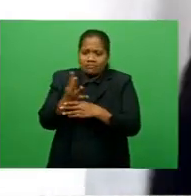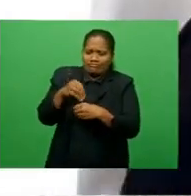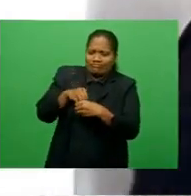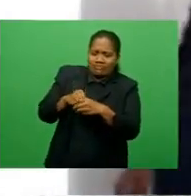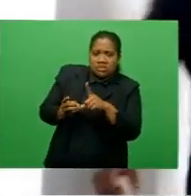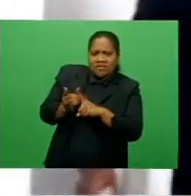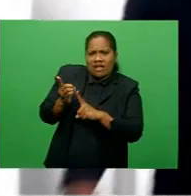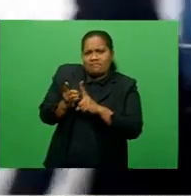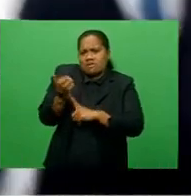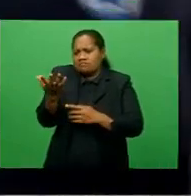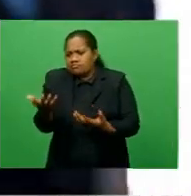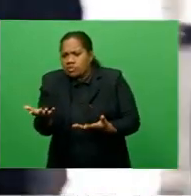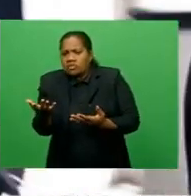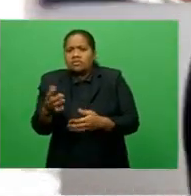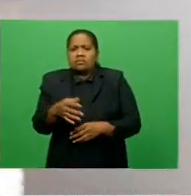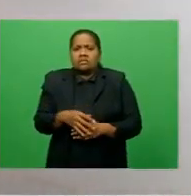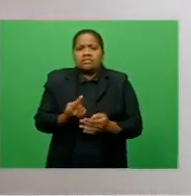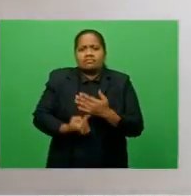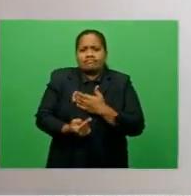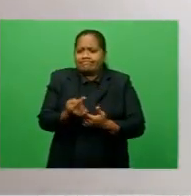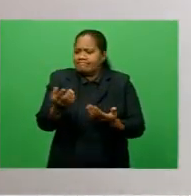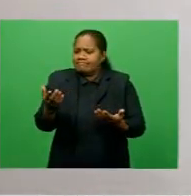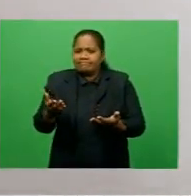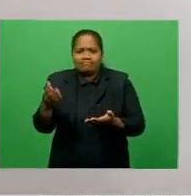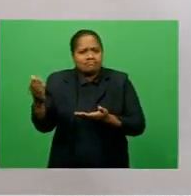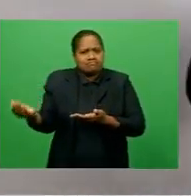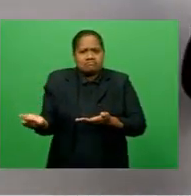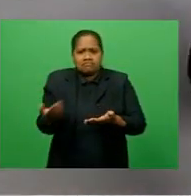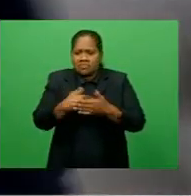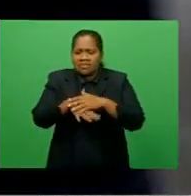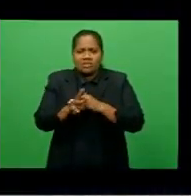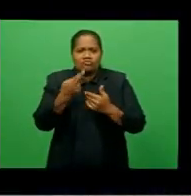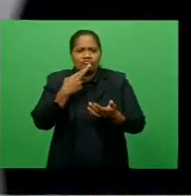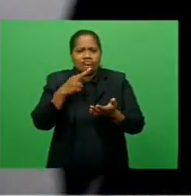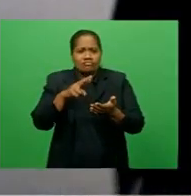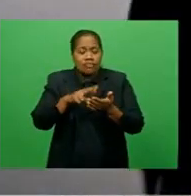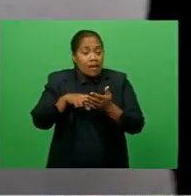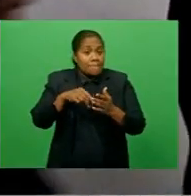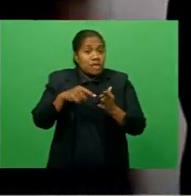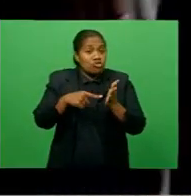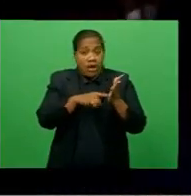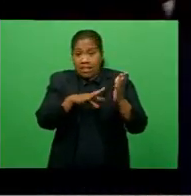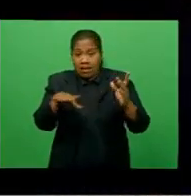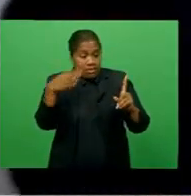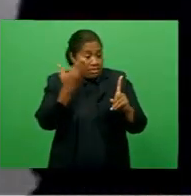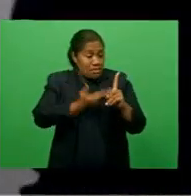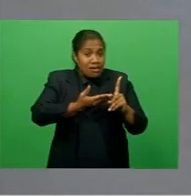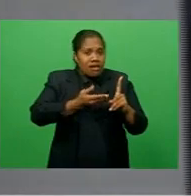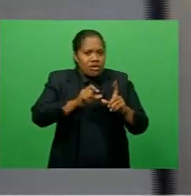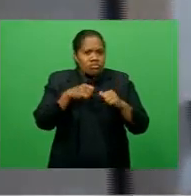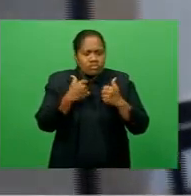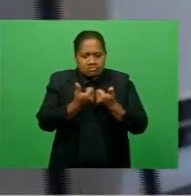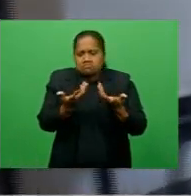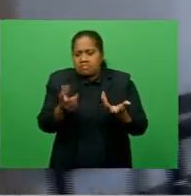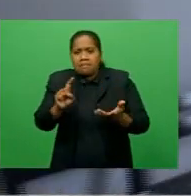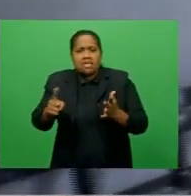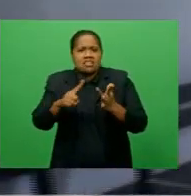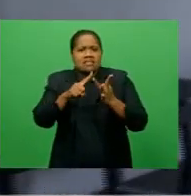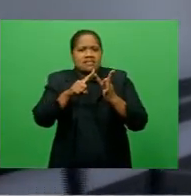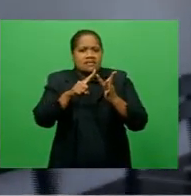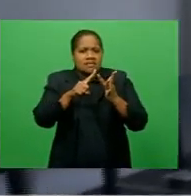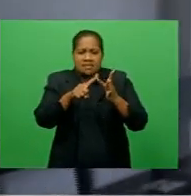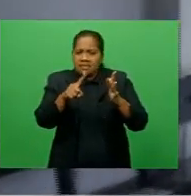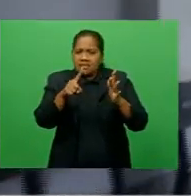to the ocean, were in the submitted screening report. Tokelau agreed. However, she says the EIA report and